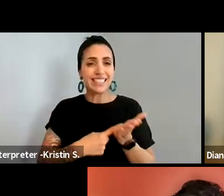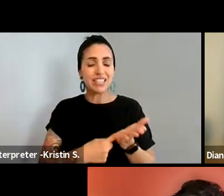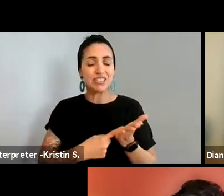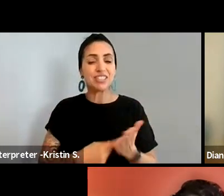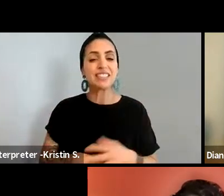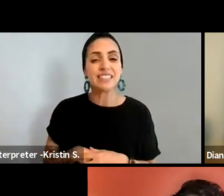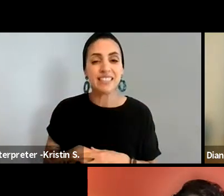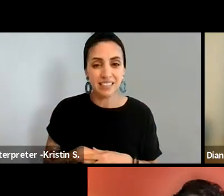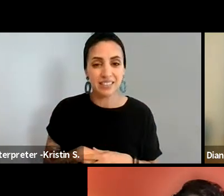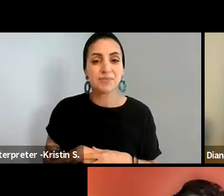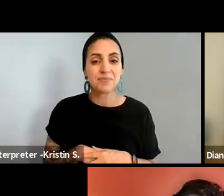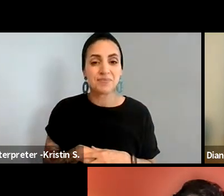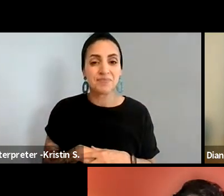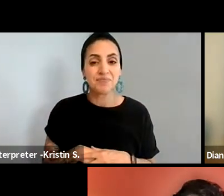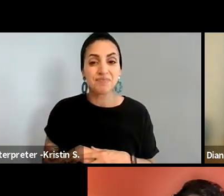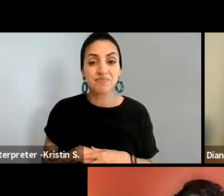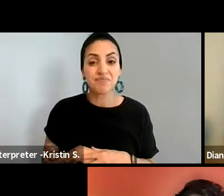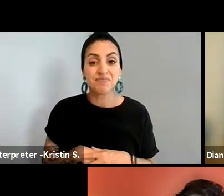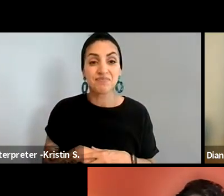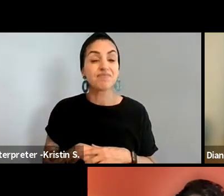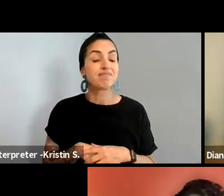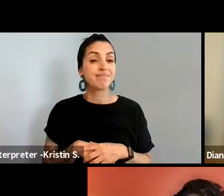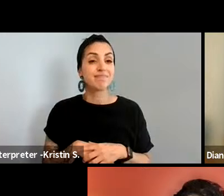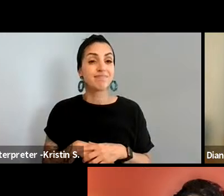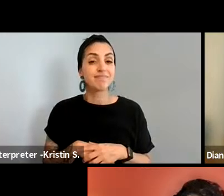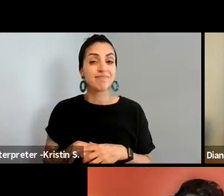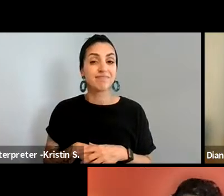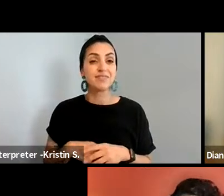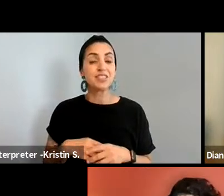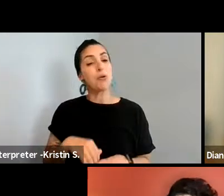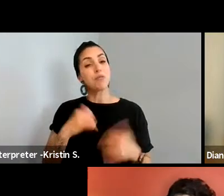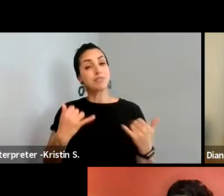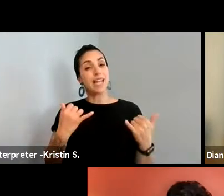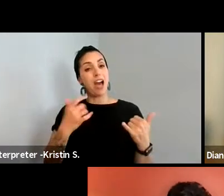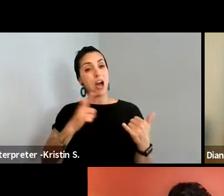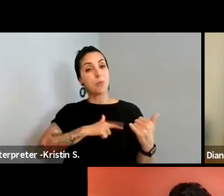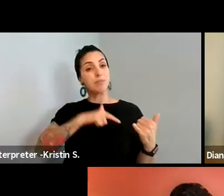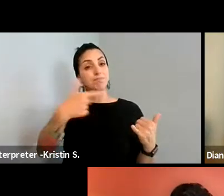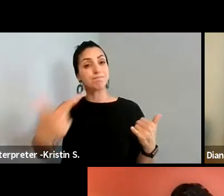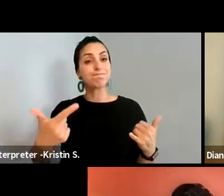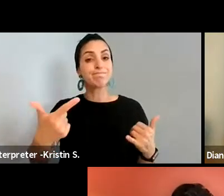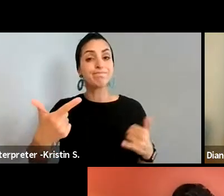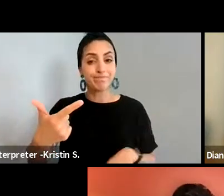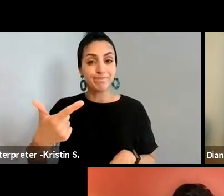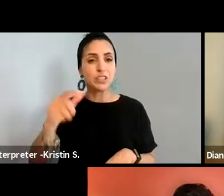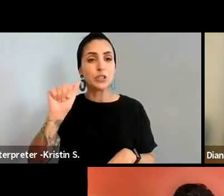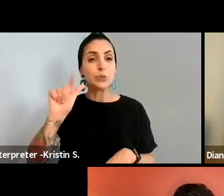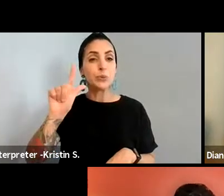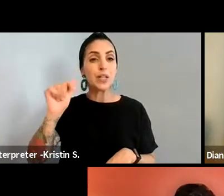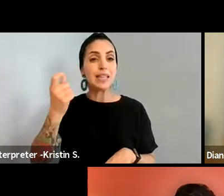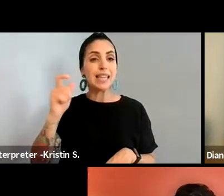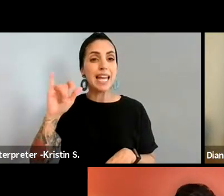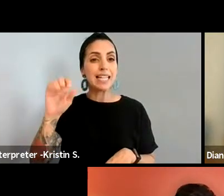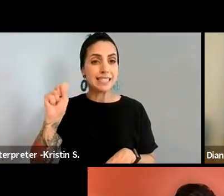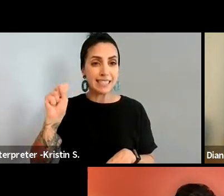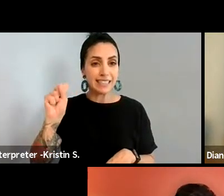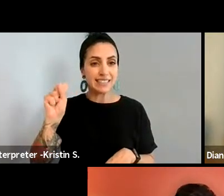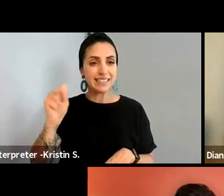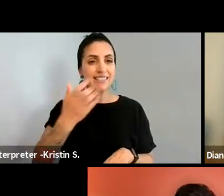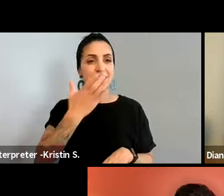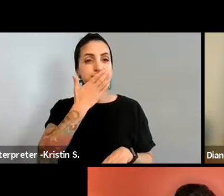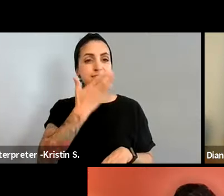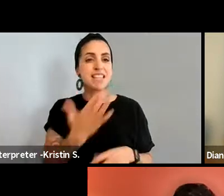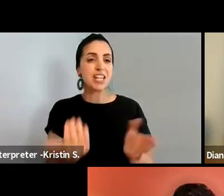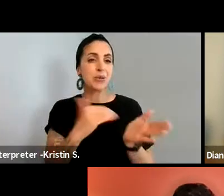lot. It's now my time to turn it over to, I do believe, Alexis. So thank you again for joining